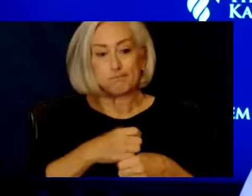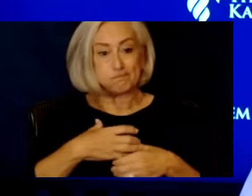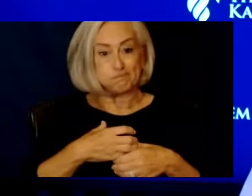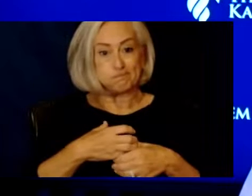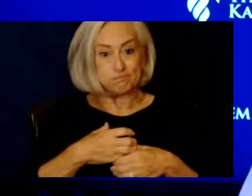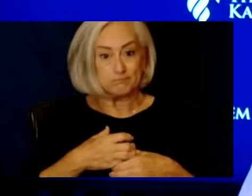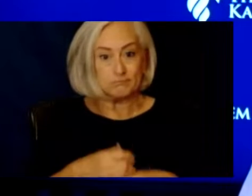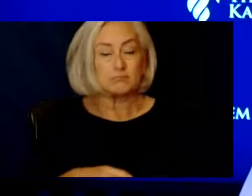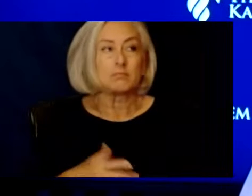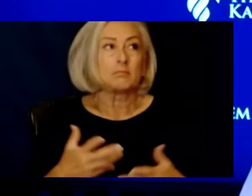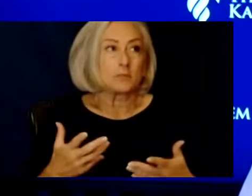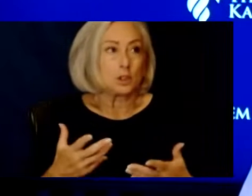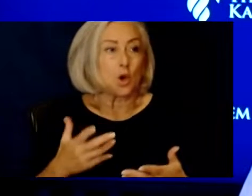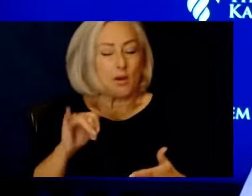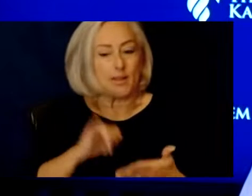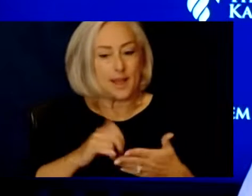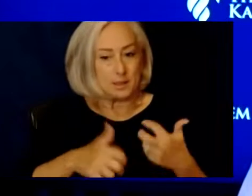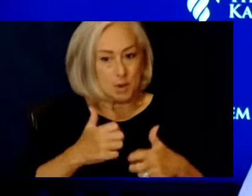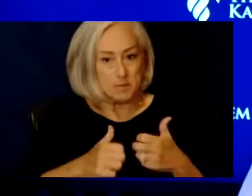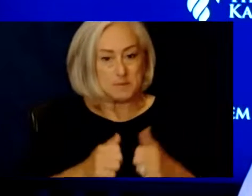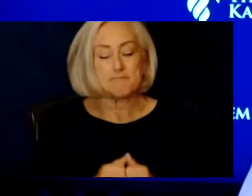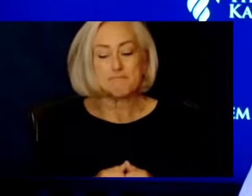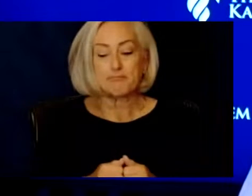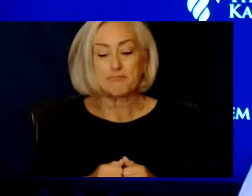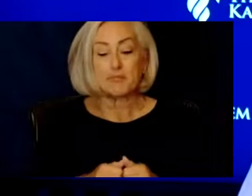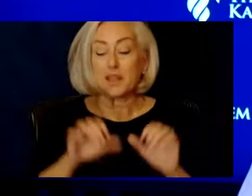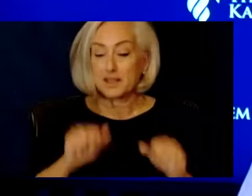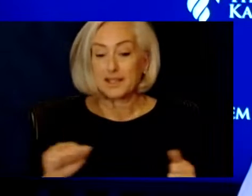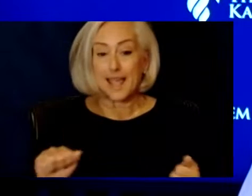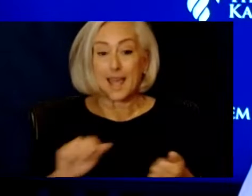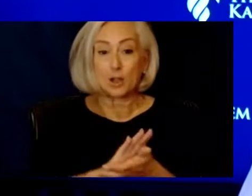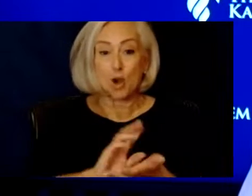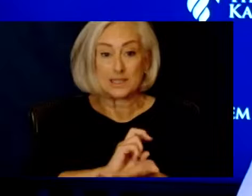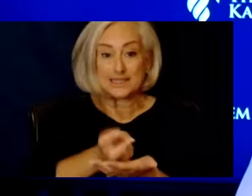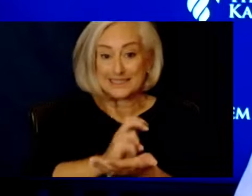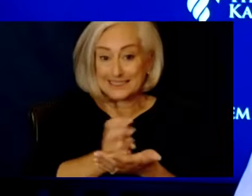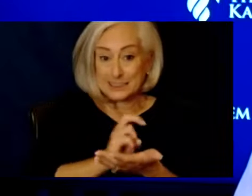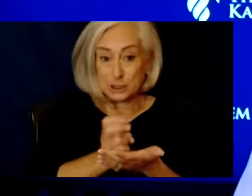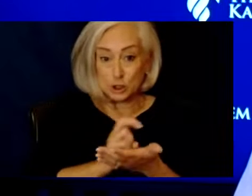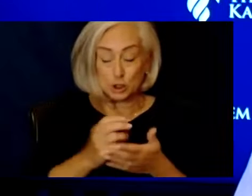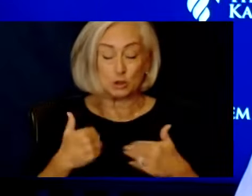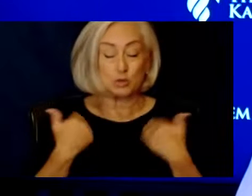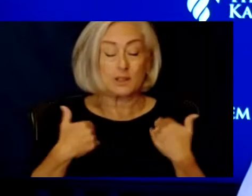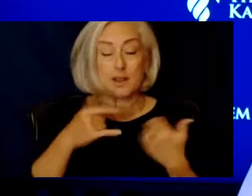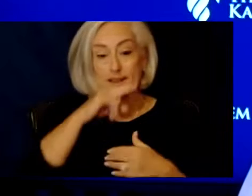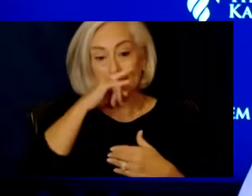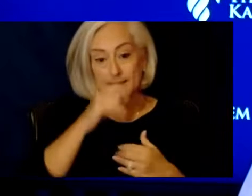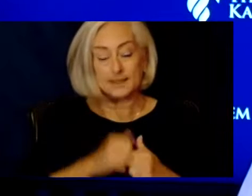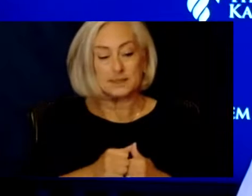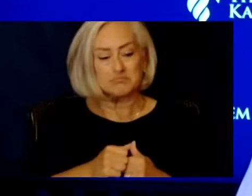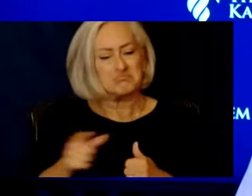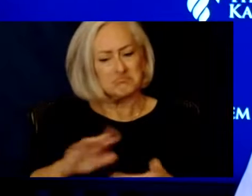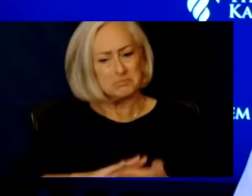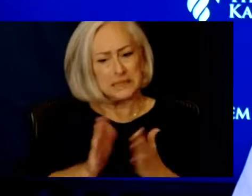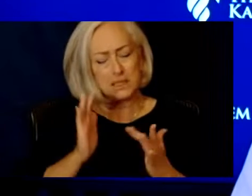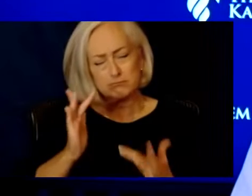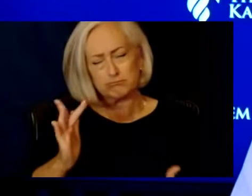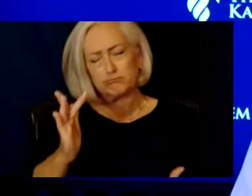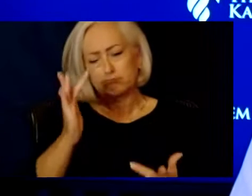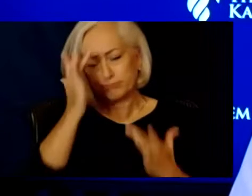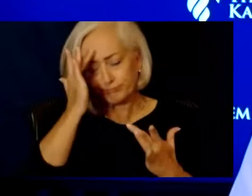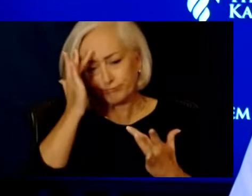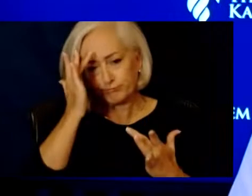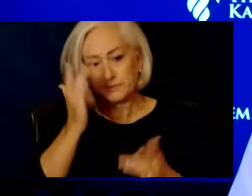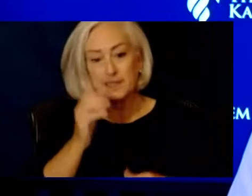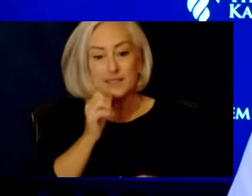seizures in the younger kids, as well as it can make them pretty ill, not just like feeling ill,